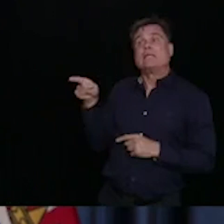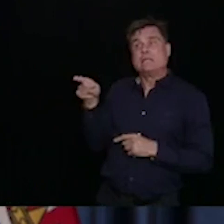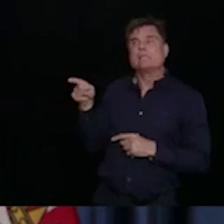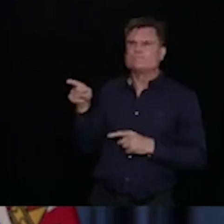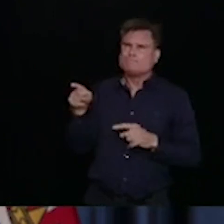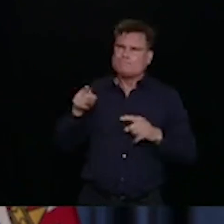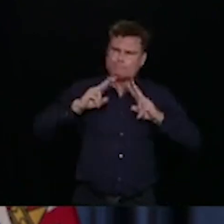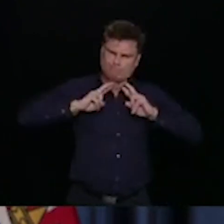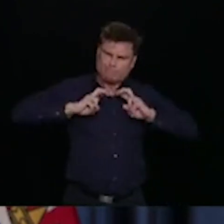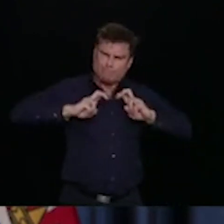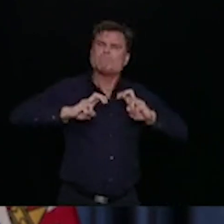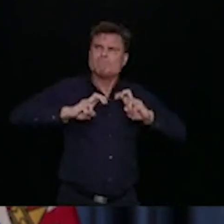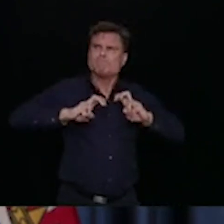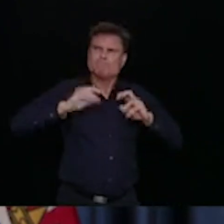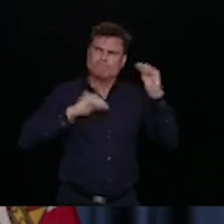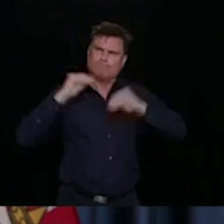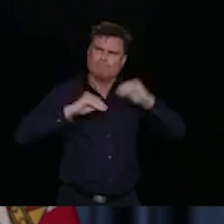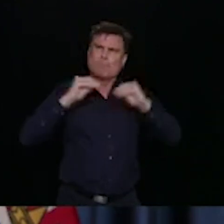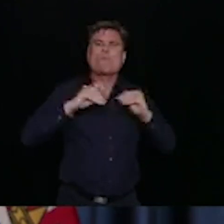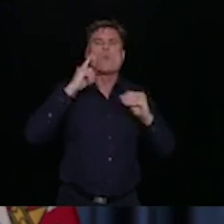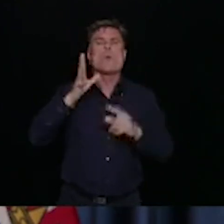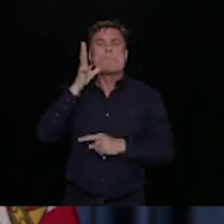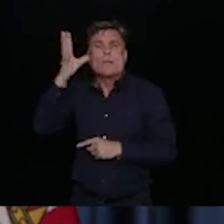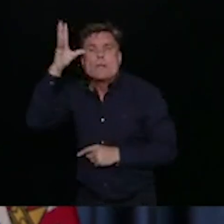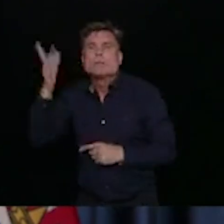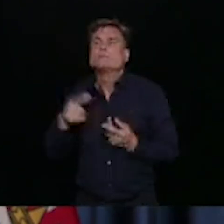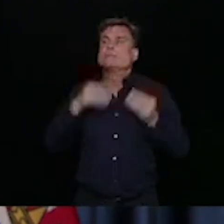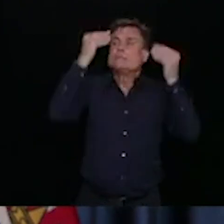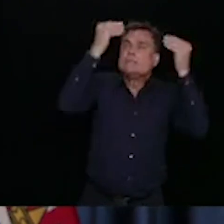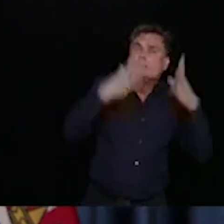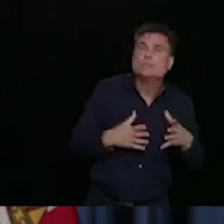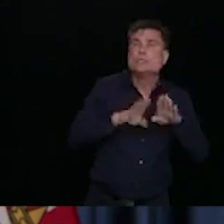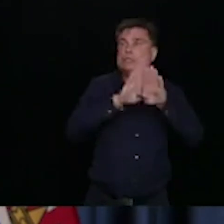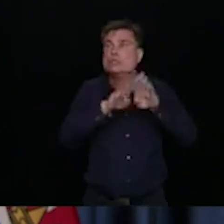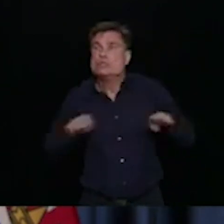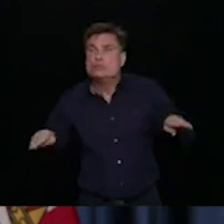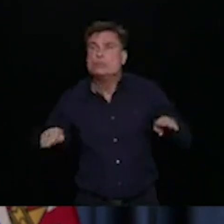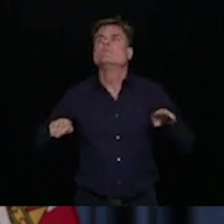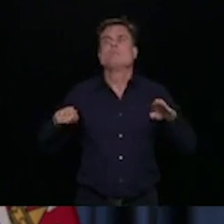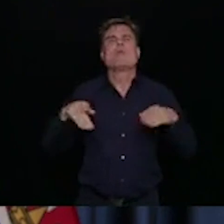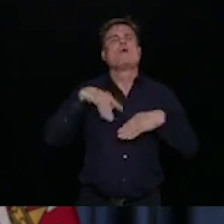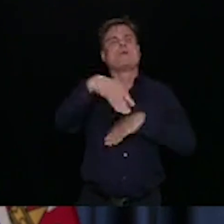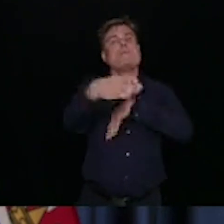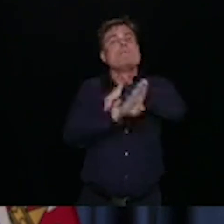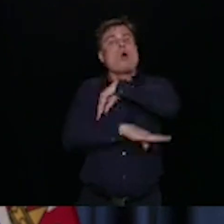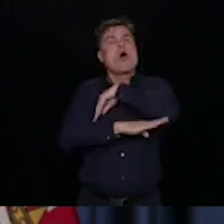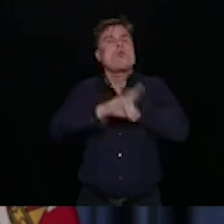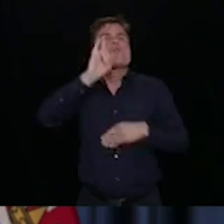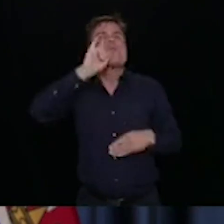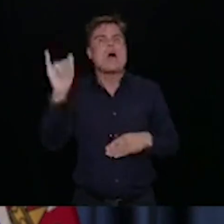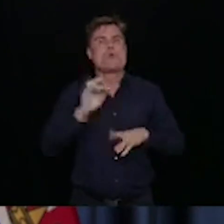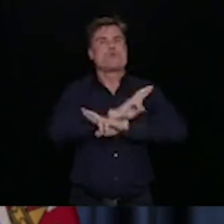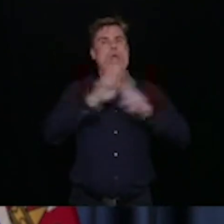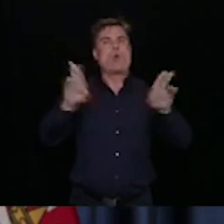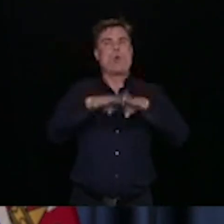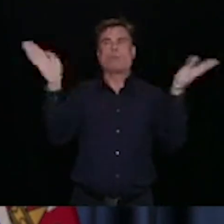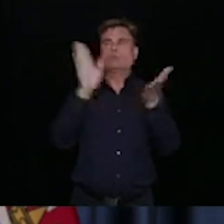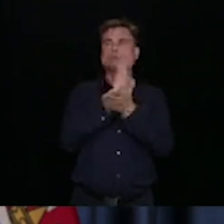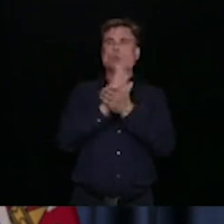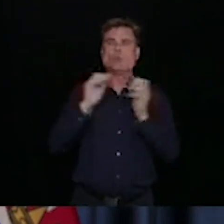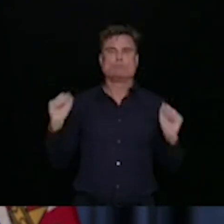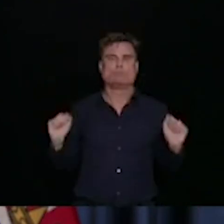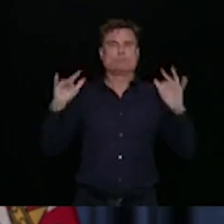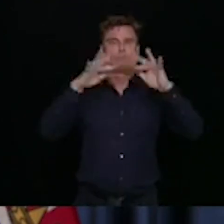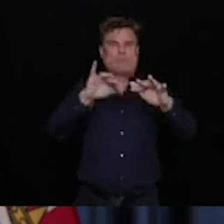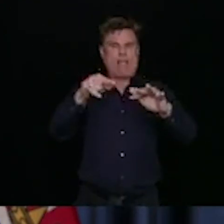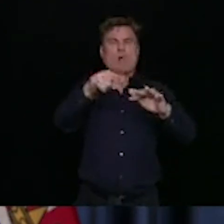so that parents, teachers, and kids can have a good understanding of what the world will look like come September when we reopen our classrooms.